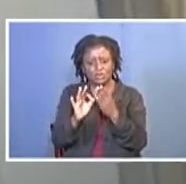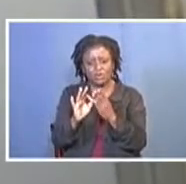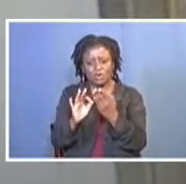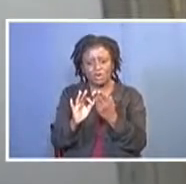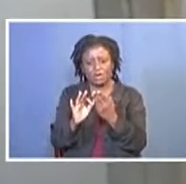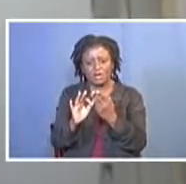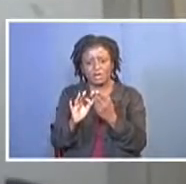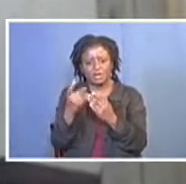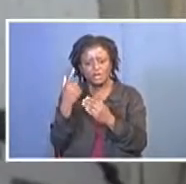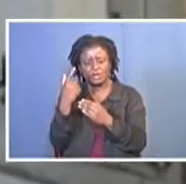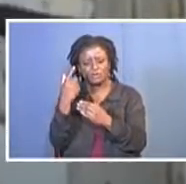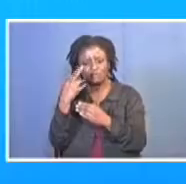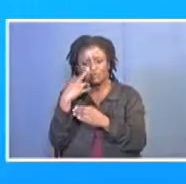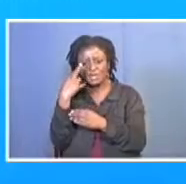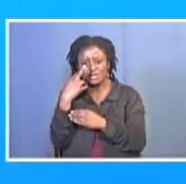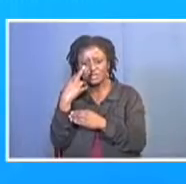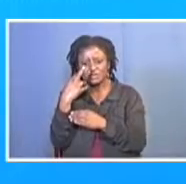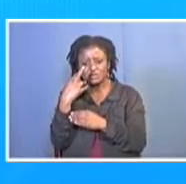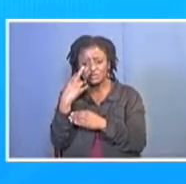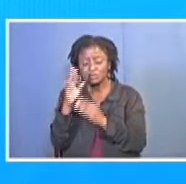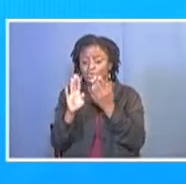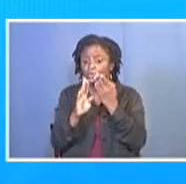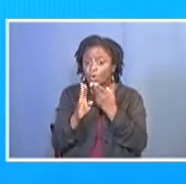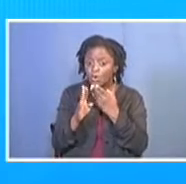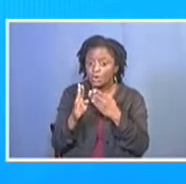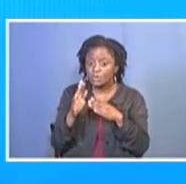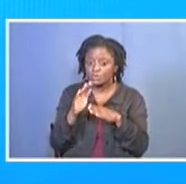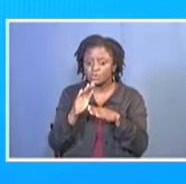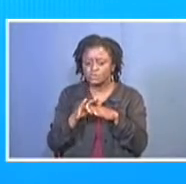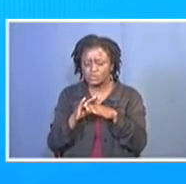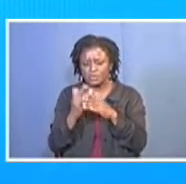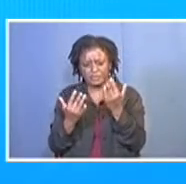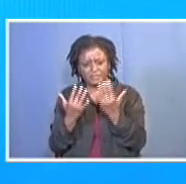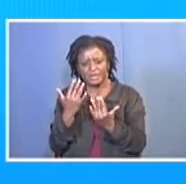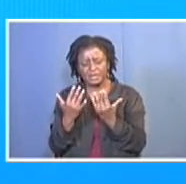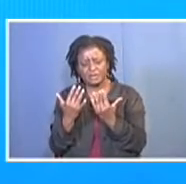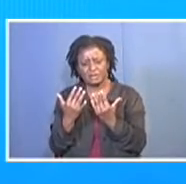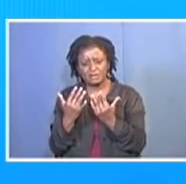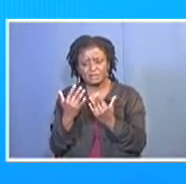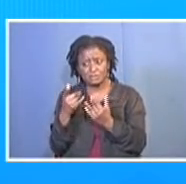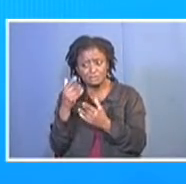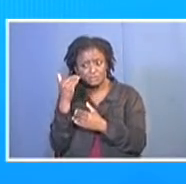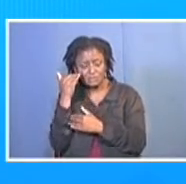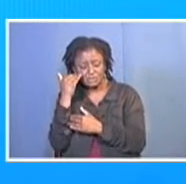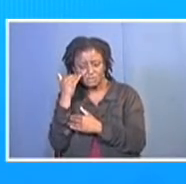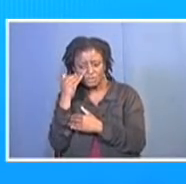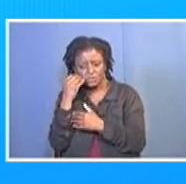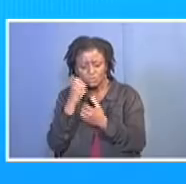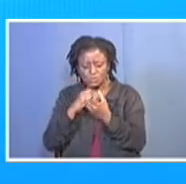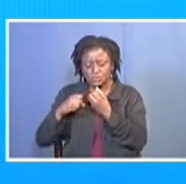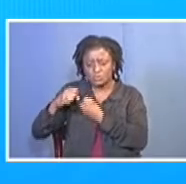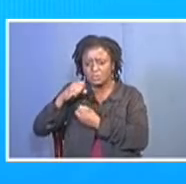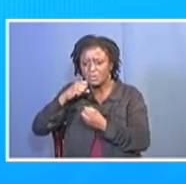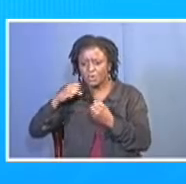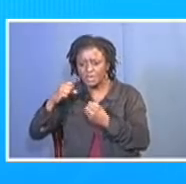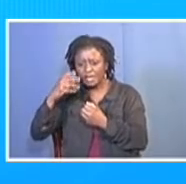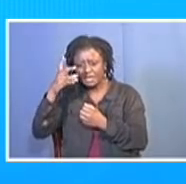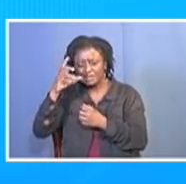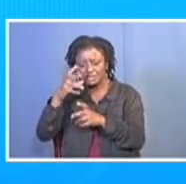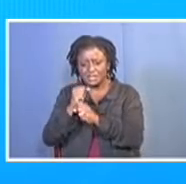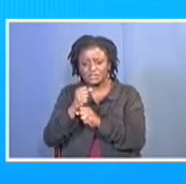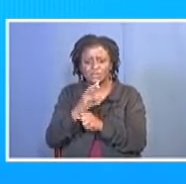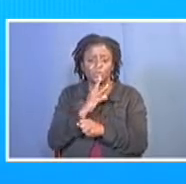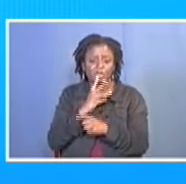realize the door was on fire, and it was smoky, so I had to get some water and try to extinguish